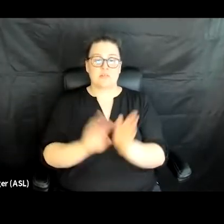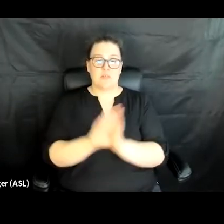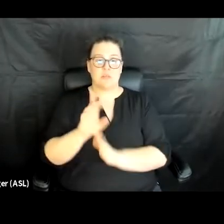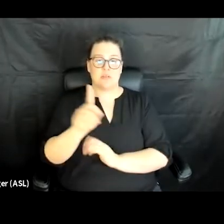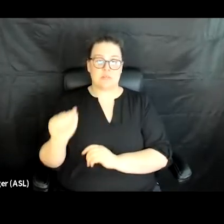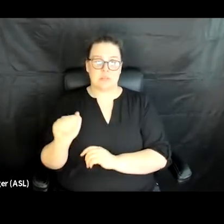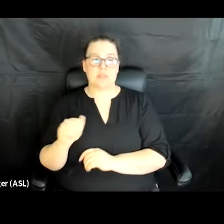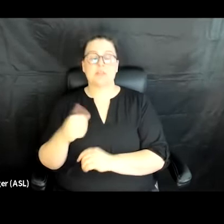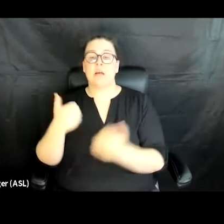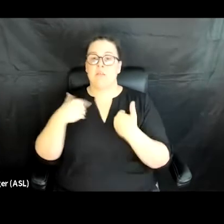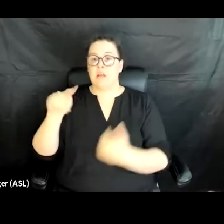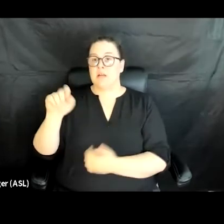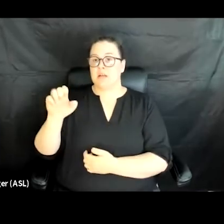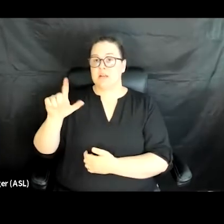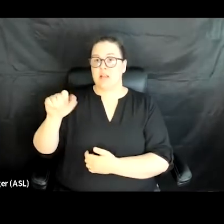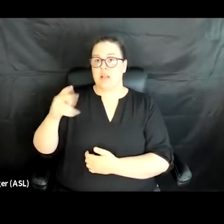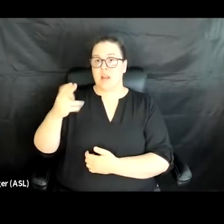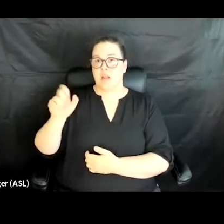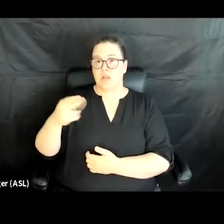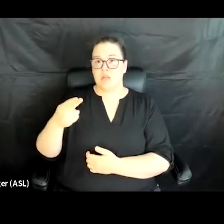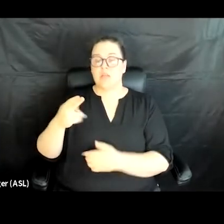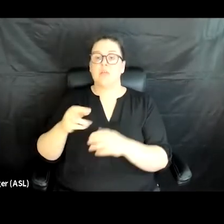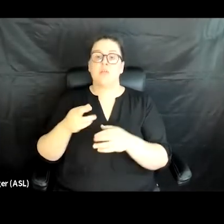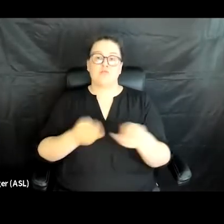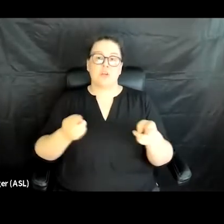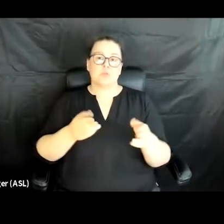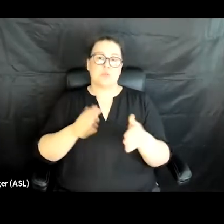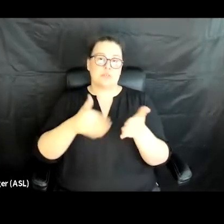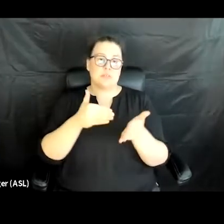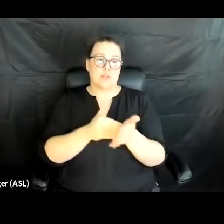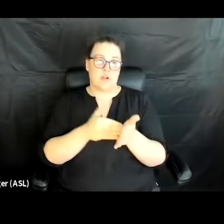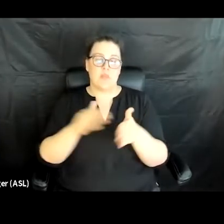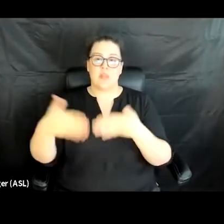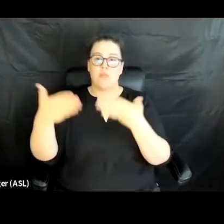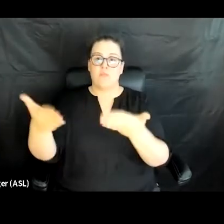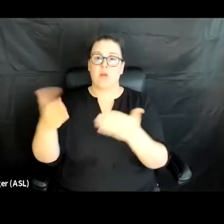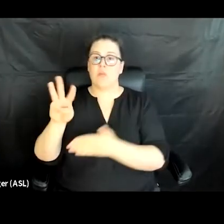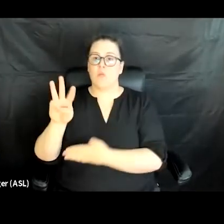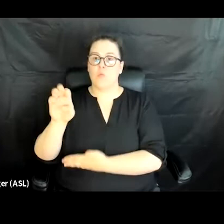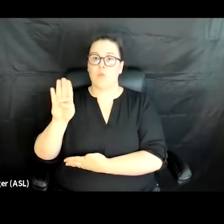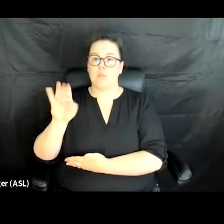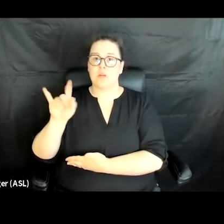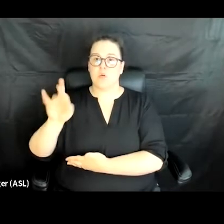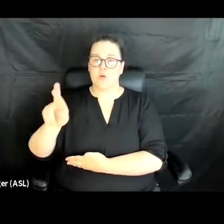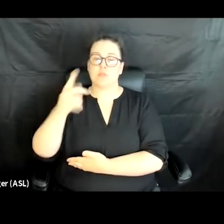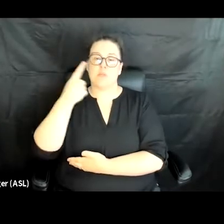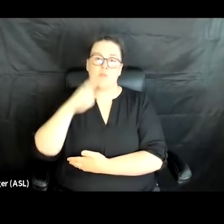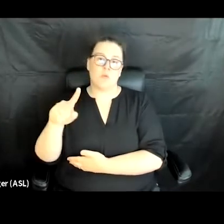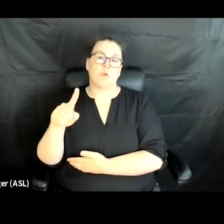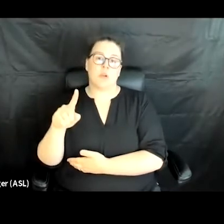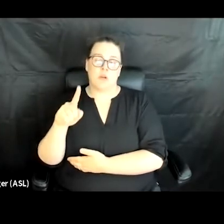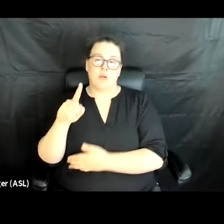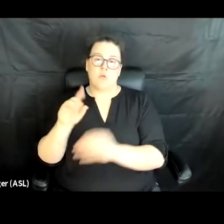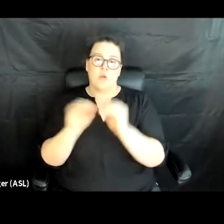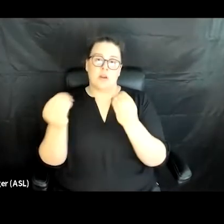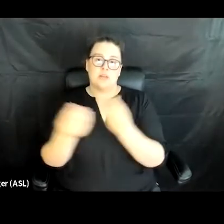Resource Center, and they provided twice-weekly technical assistance webinars for behavioral health organizations surrounding telehealth best